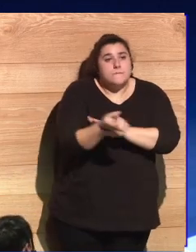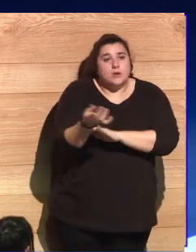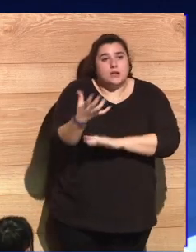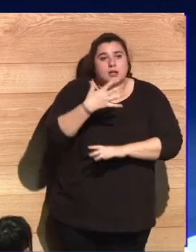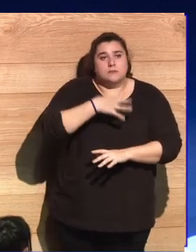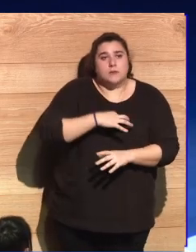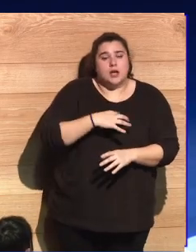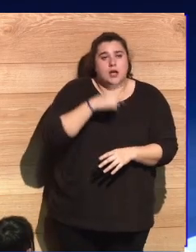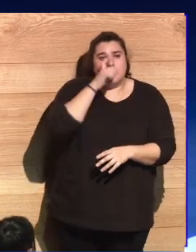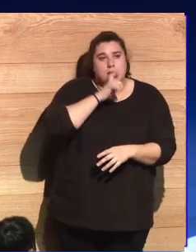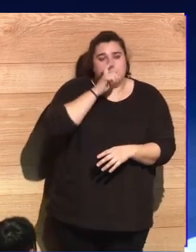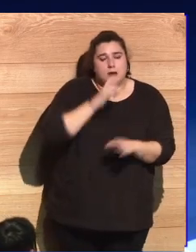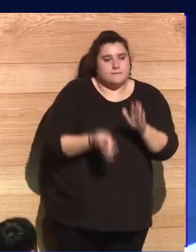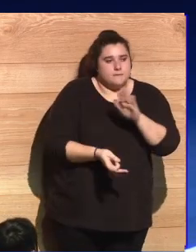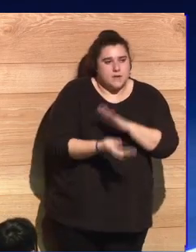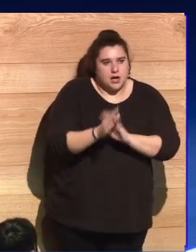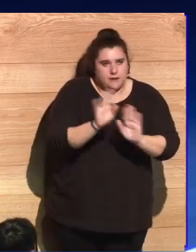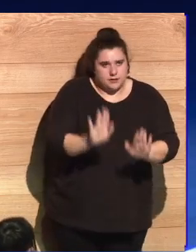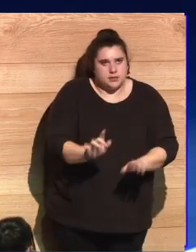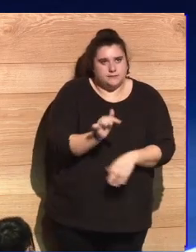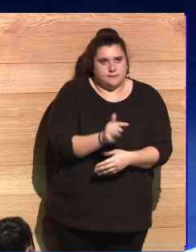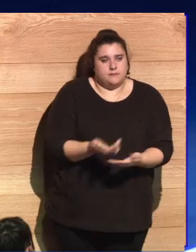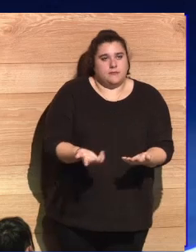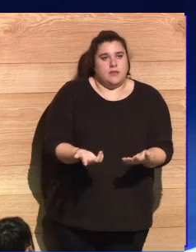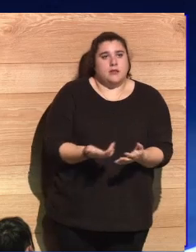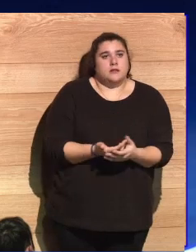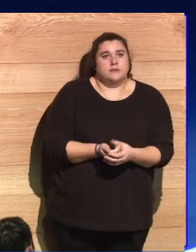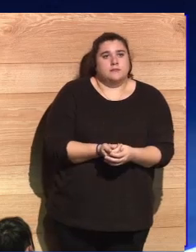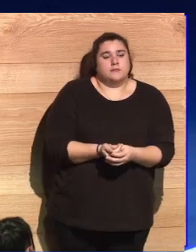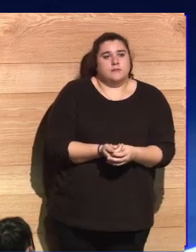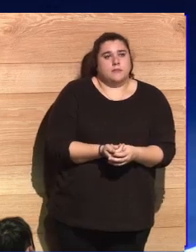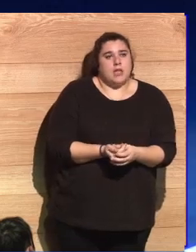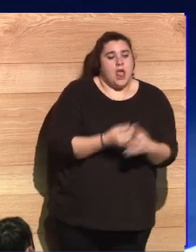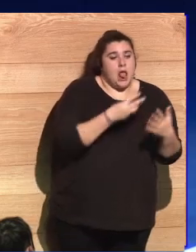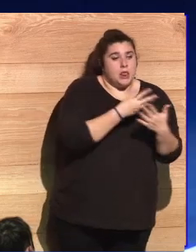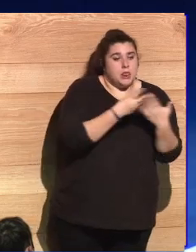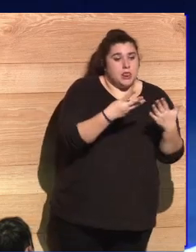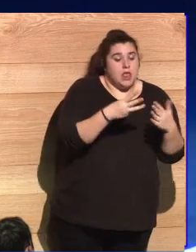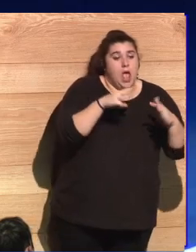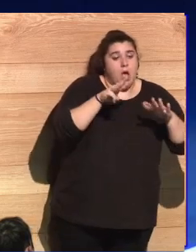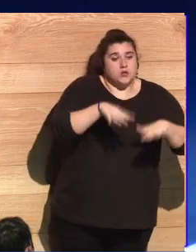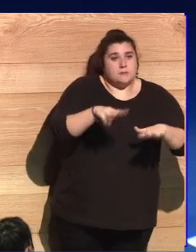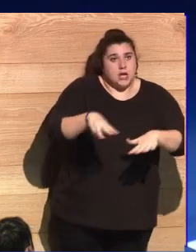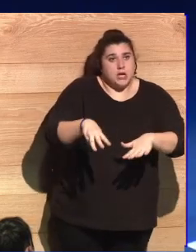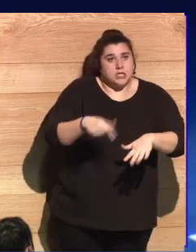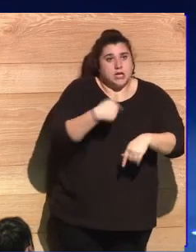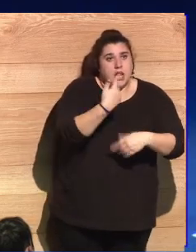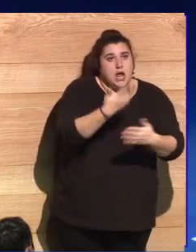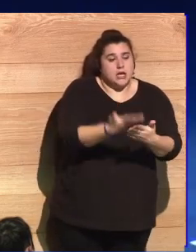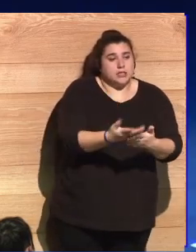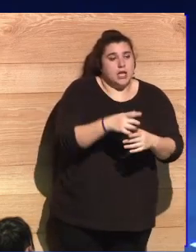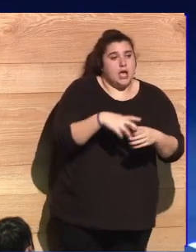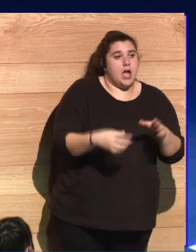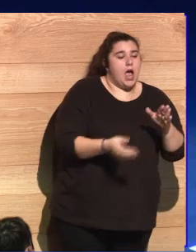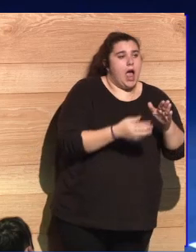months of being out on the market before I finally found a publisher that wanted it. And then everything happened really fast after that,